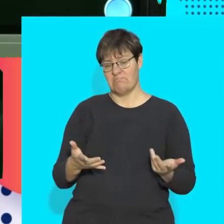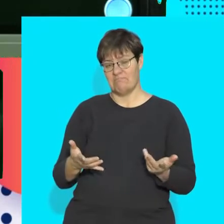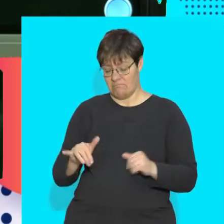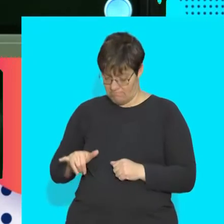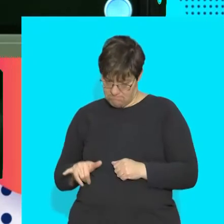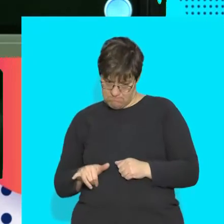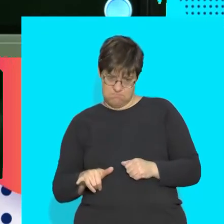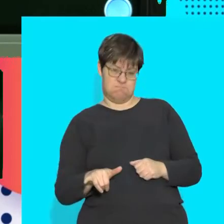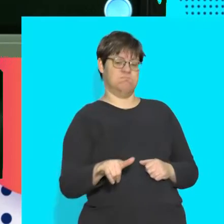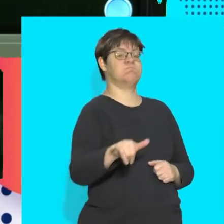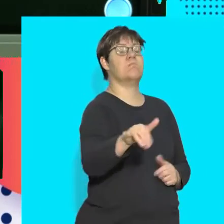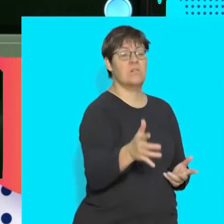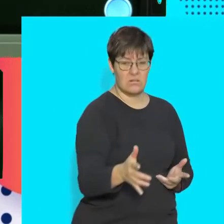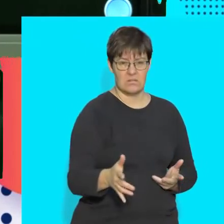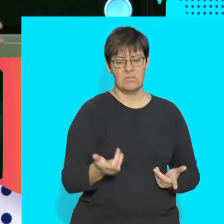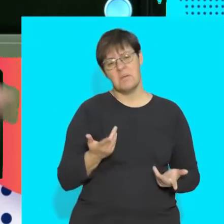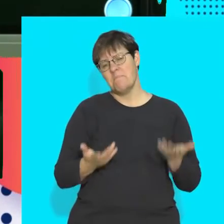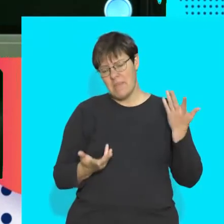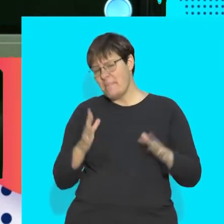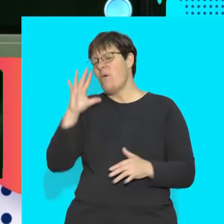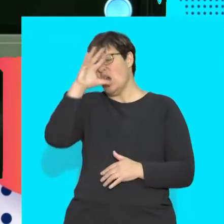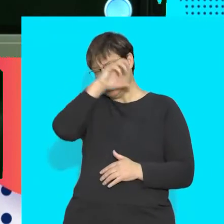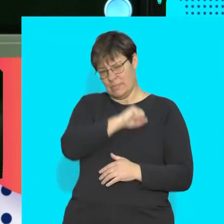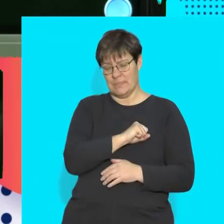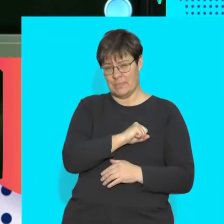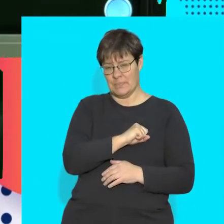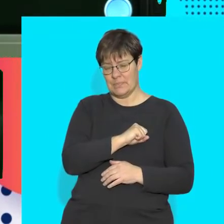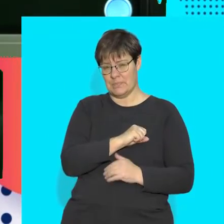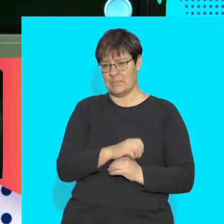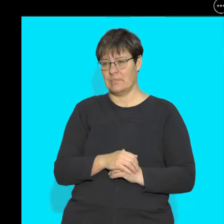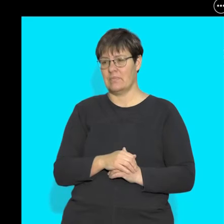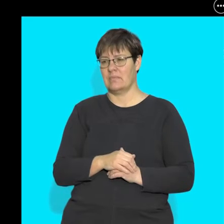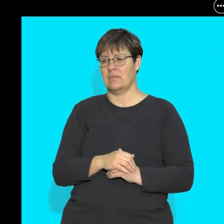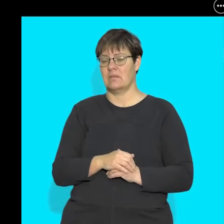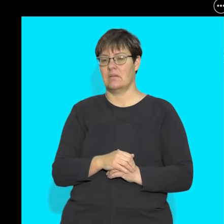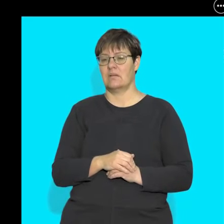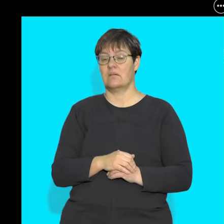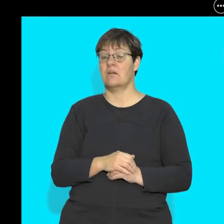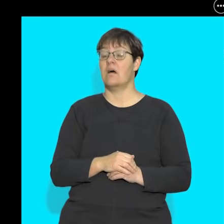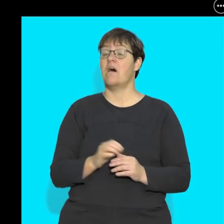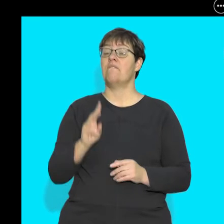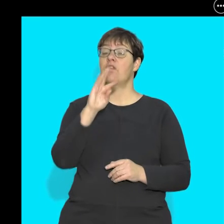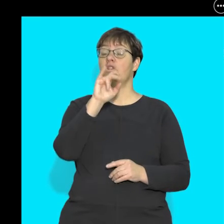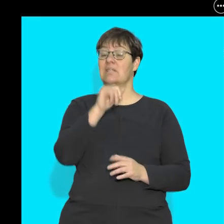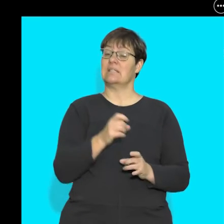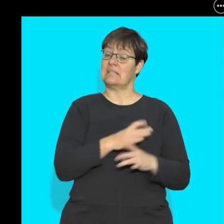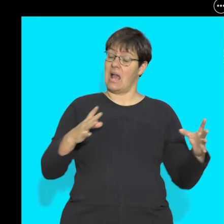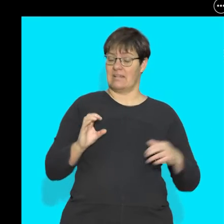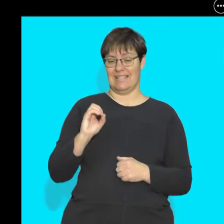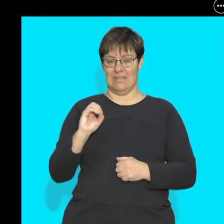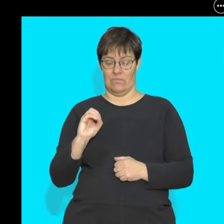accelerating down a runway. We can make an assumption that the initial velocity is